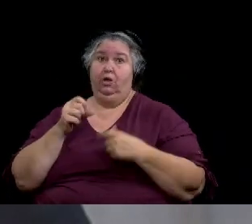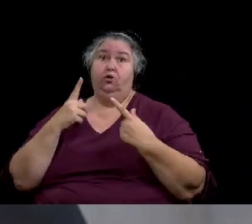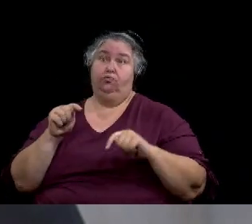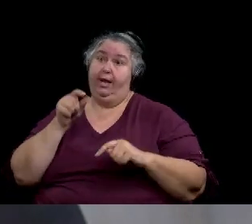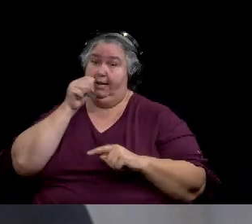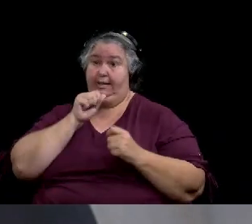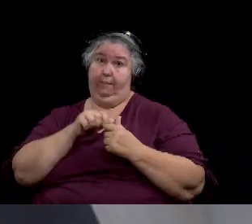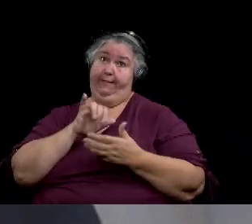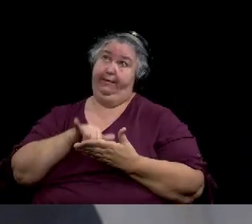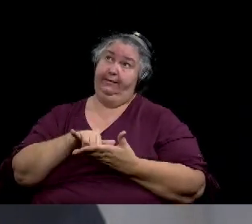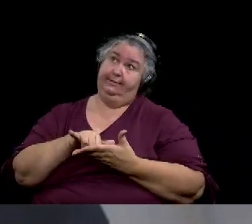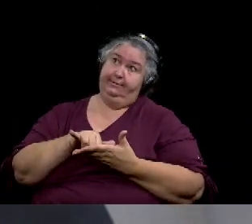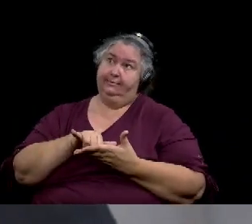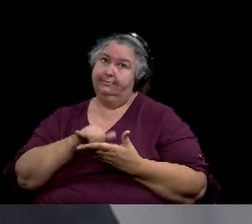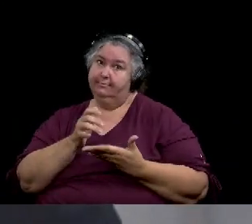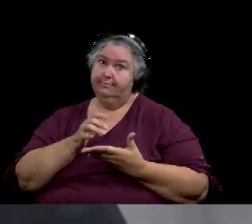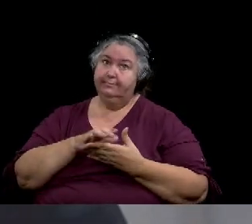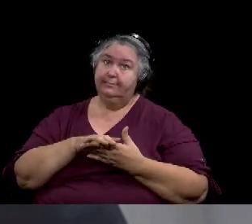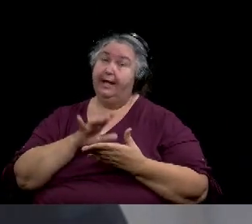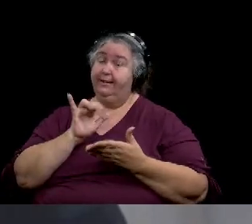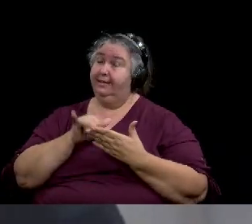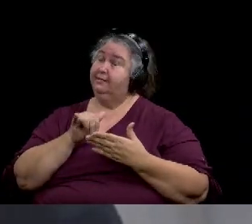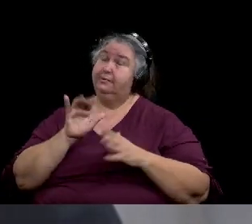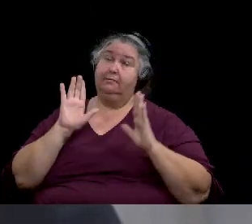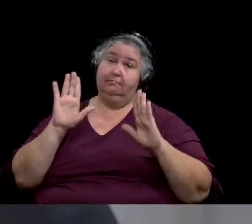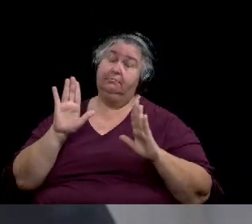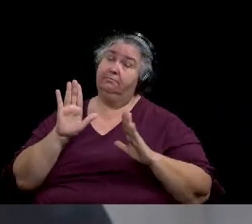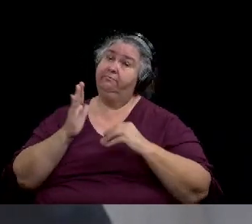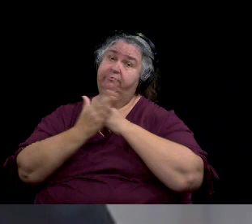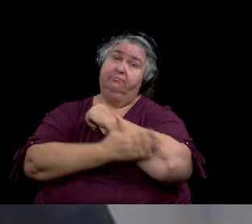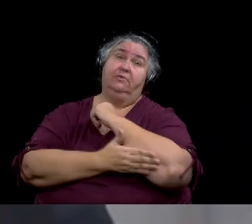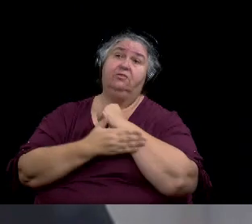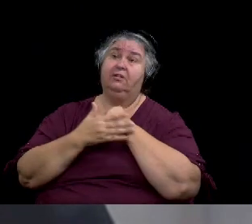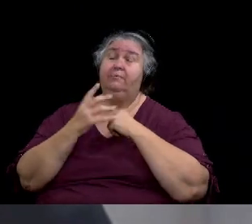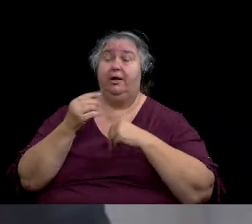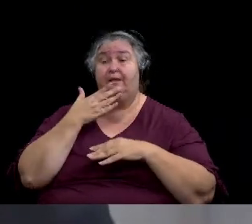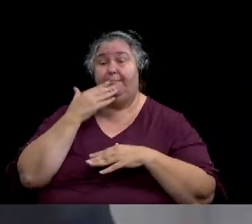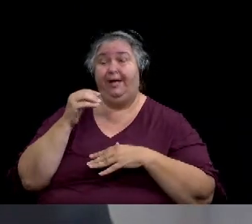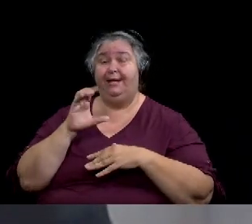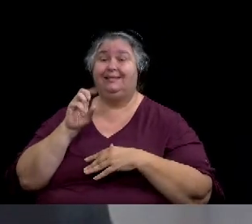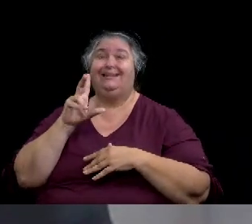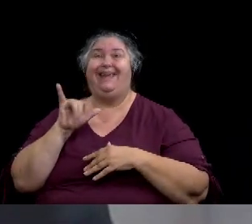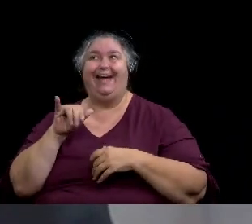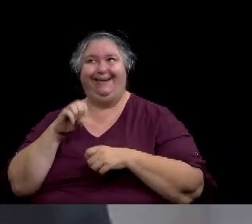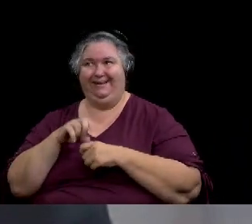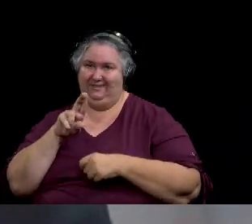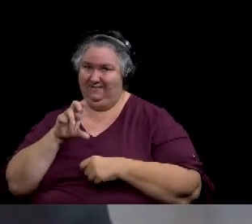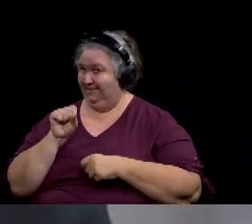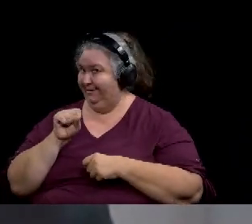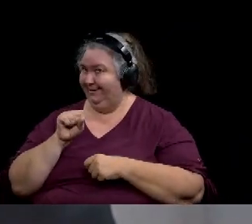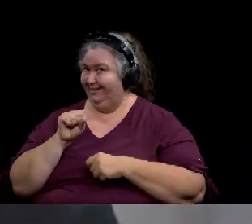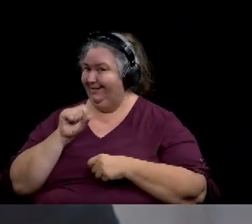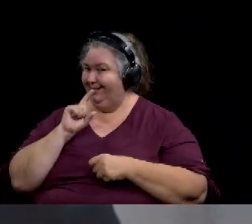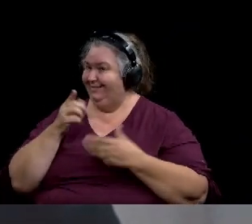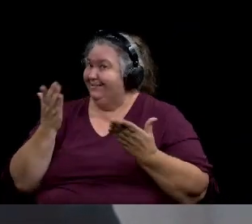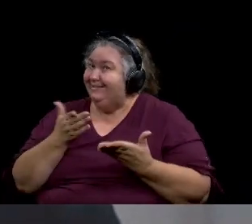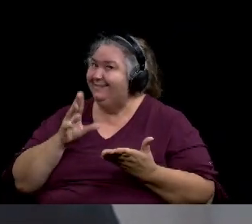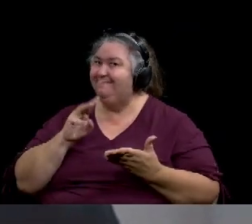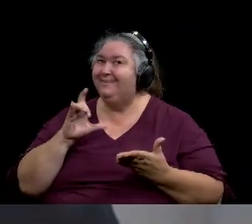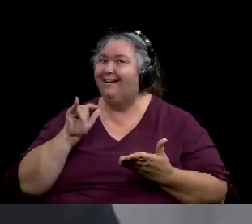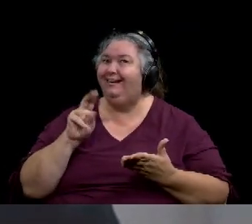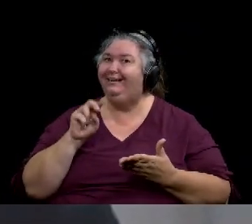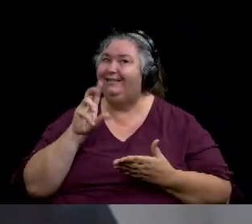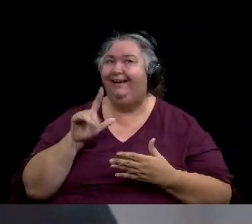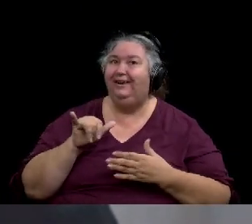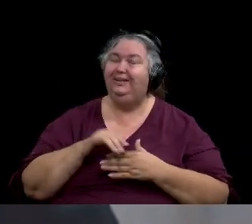this. And this is a great country, and probably the best county in the United States is McLennan County.